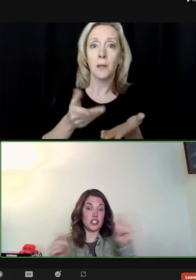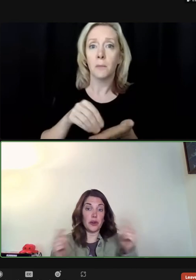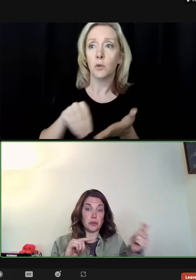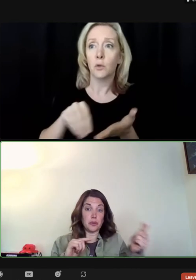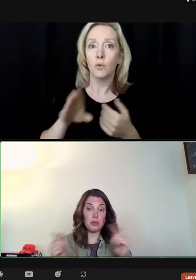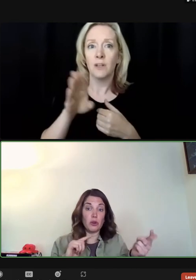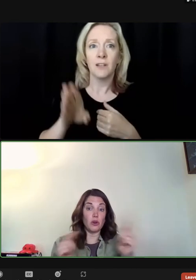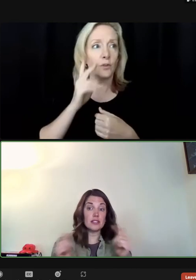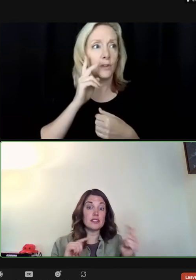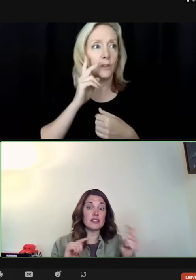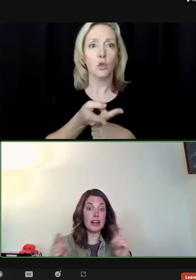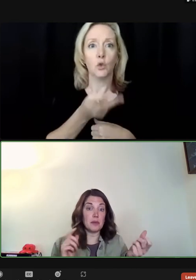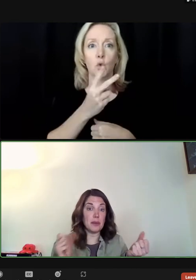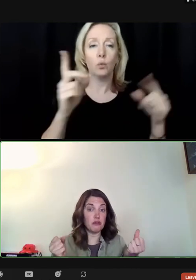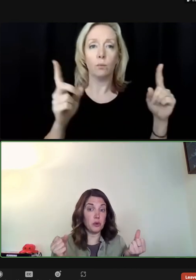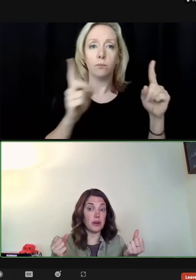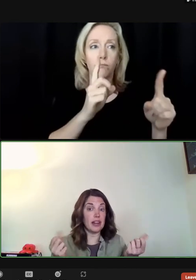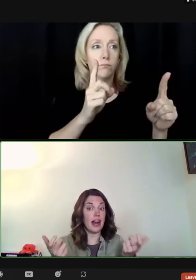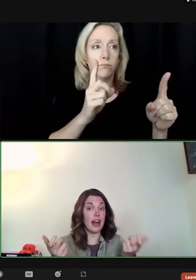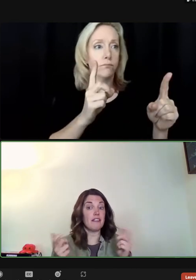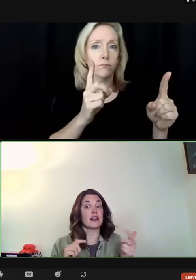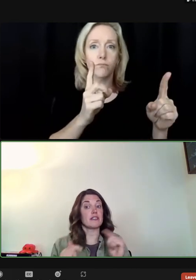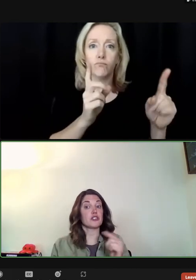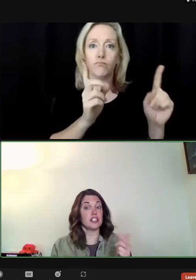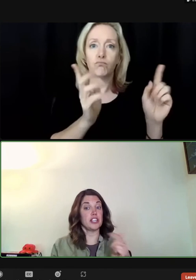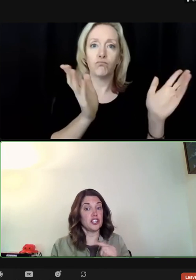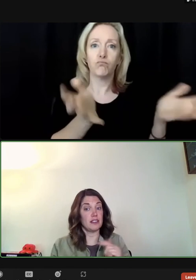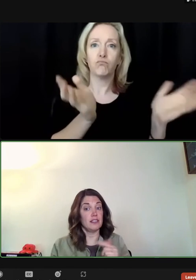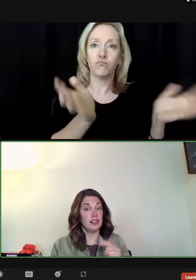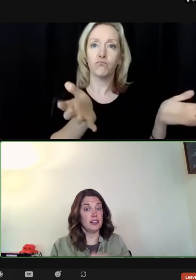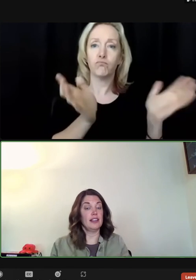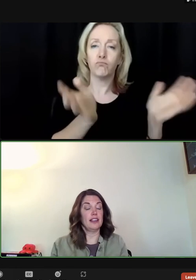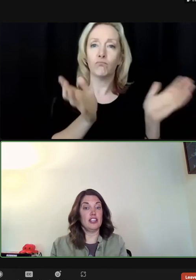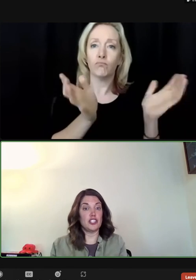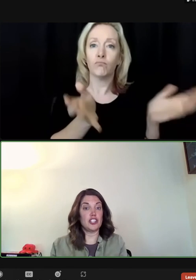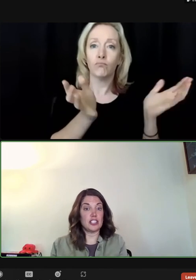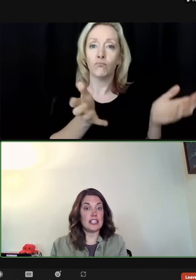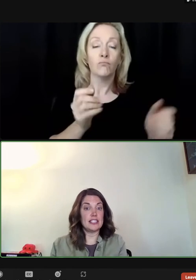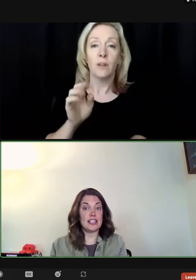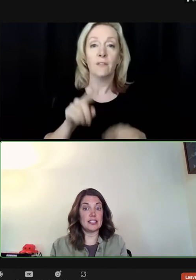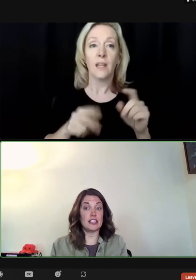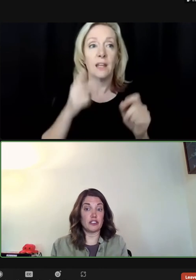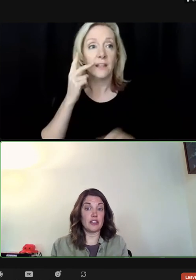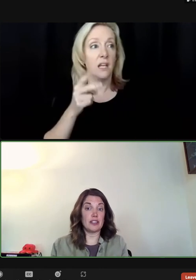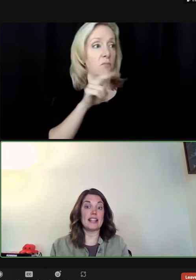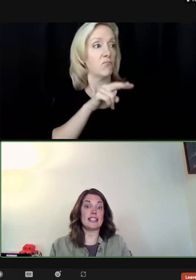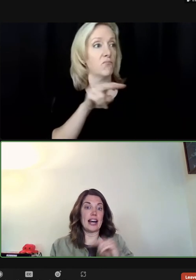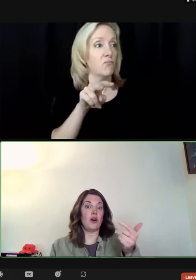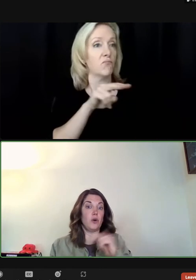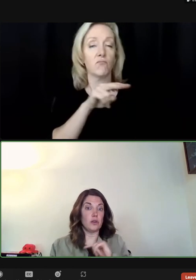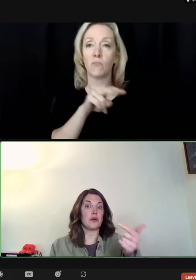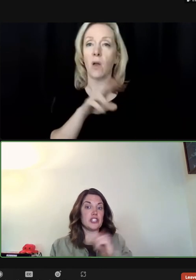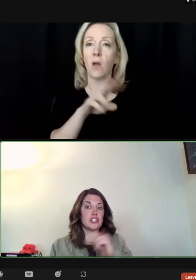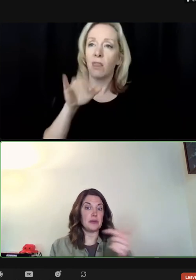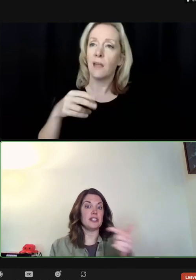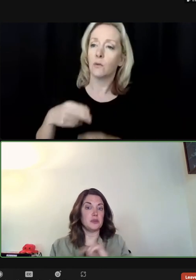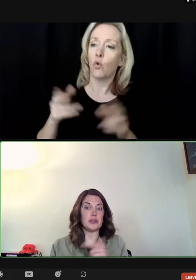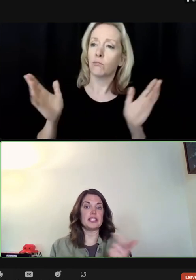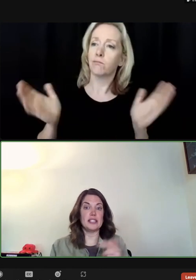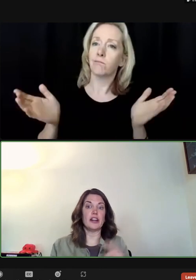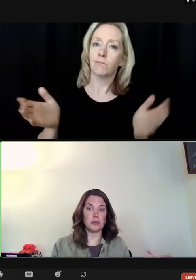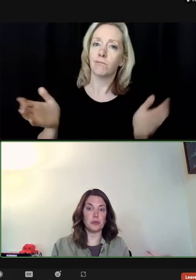meaning watching two other people signing back and forth and having a conversation, just incidentally learning that that's how